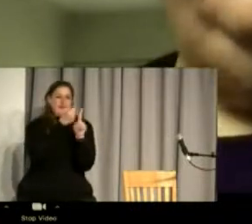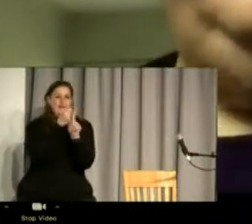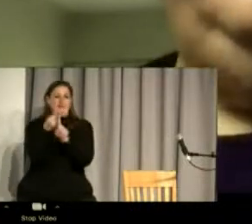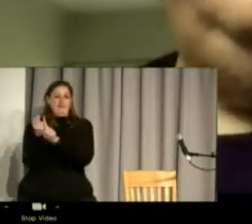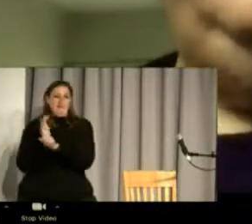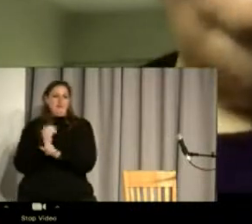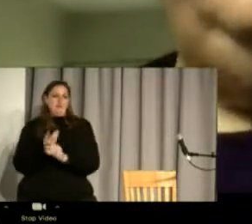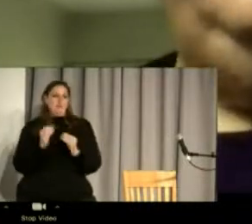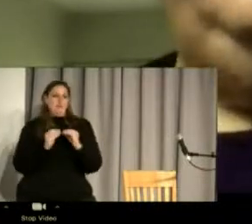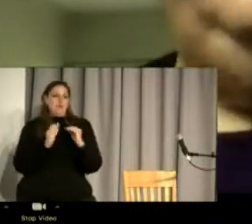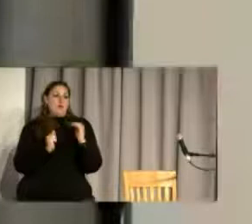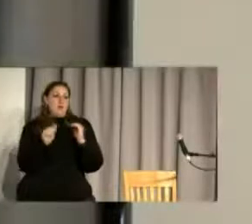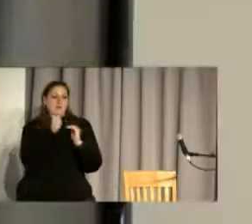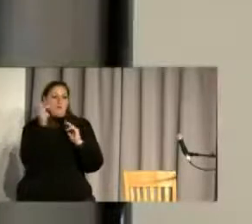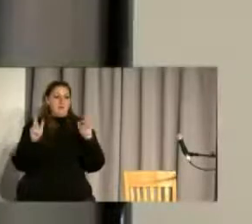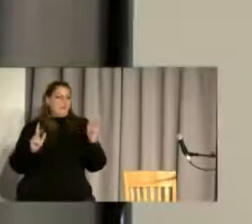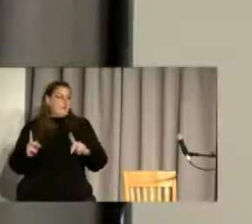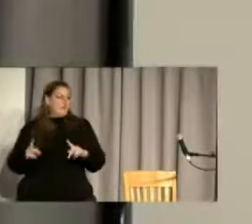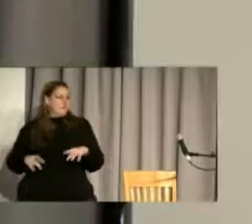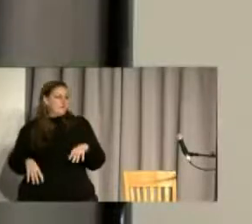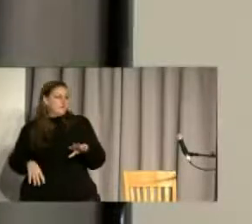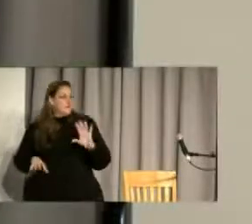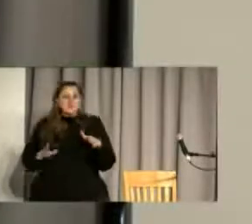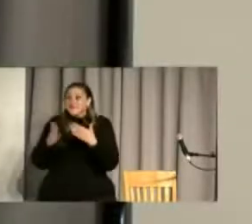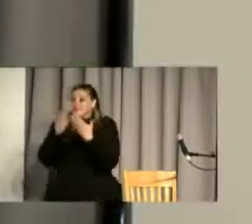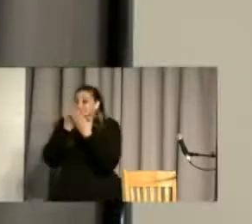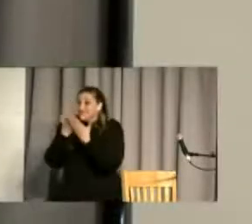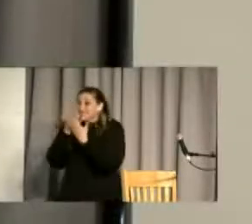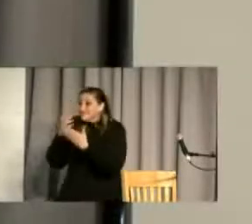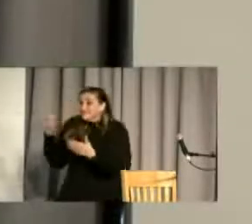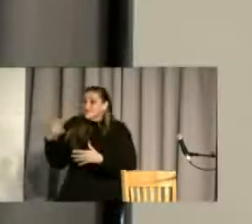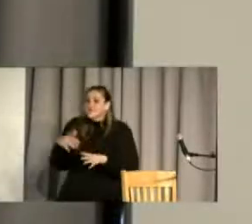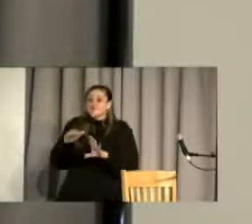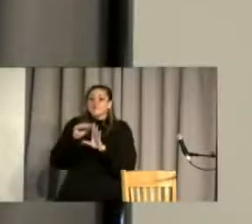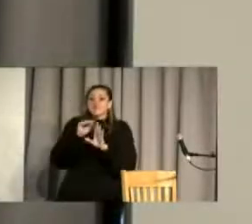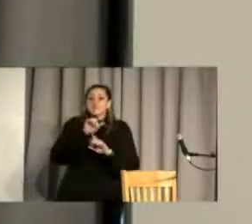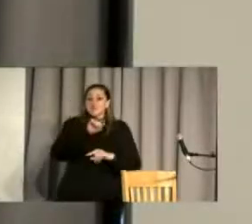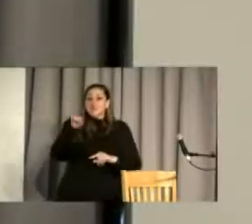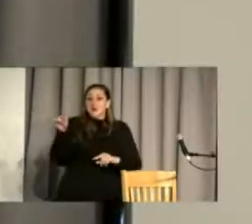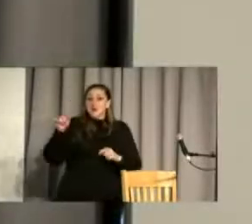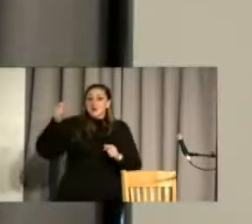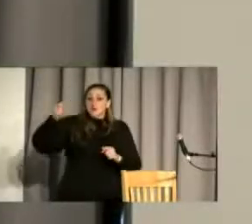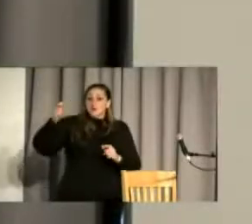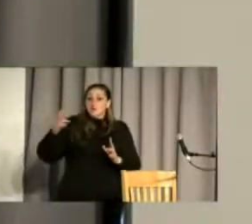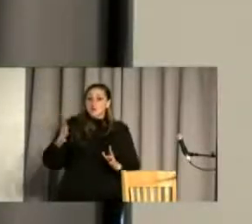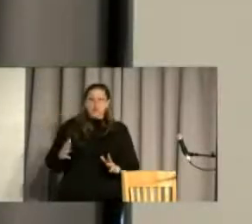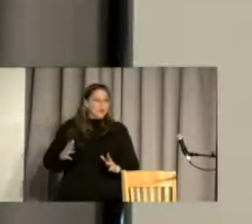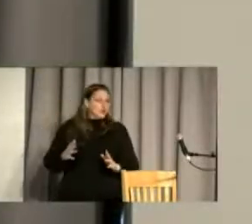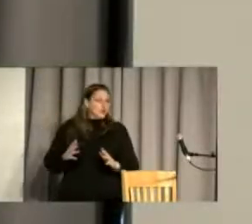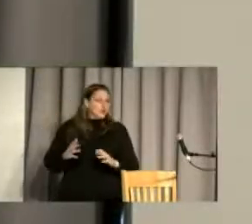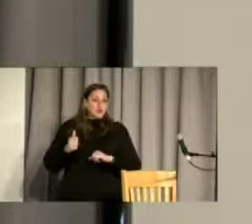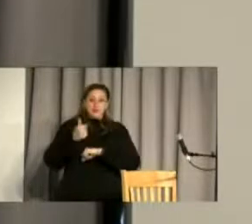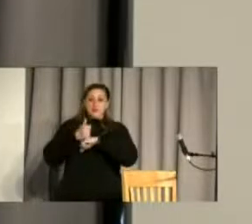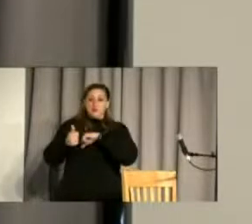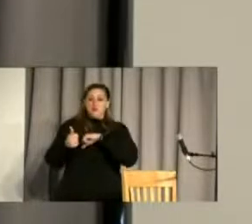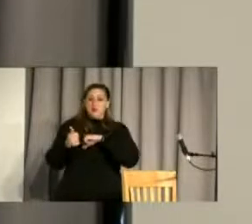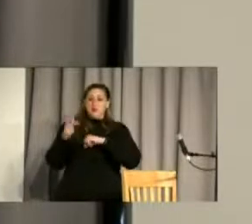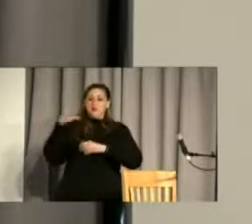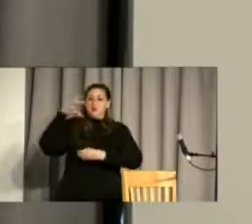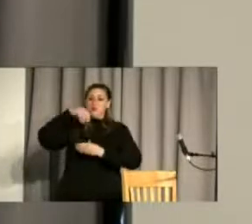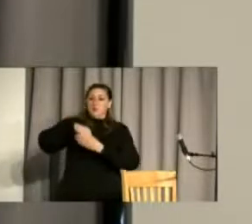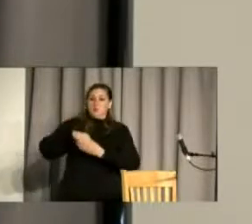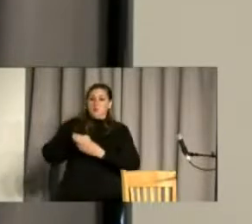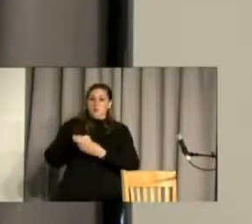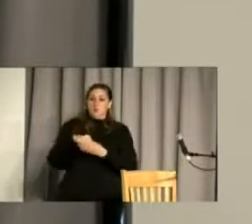else. Thank you so much. And I would remind the jurists that the charge